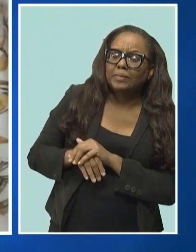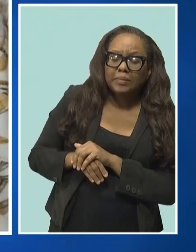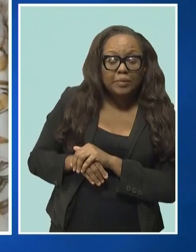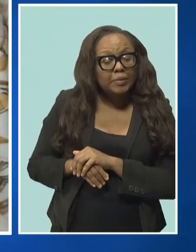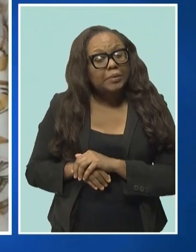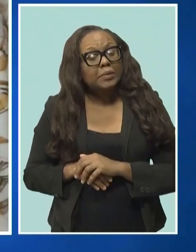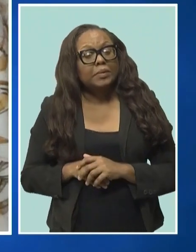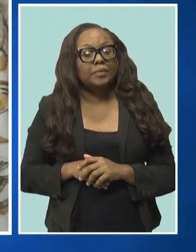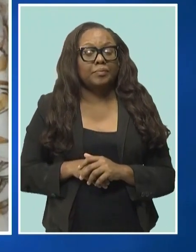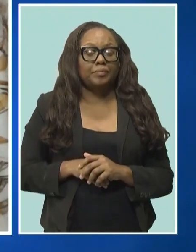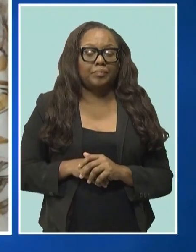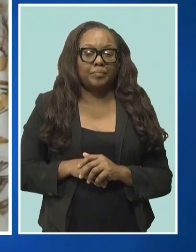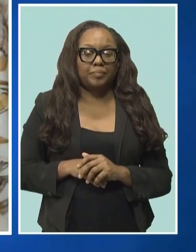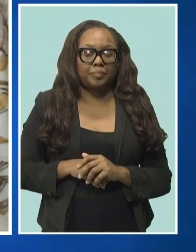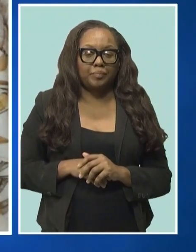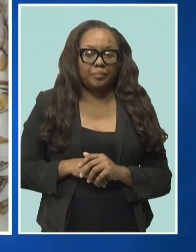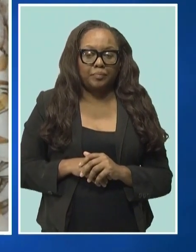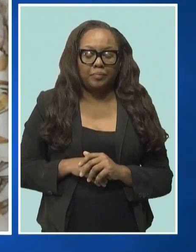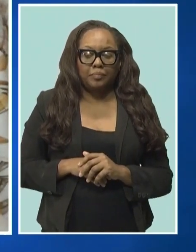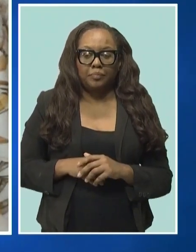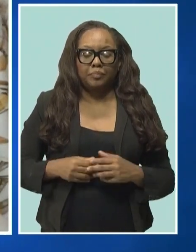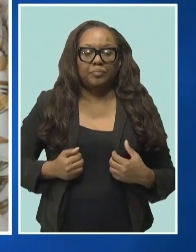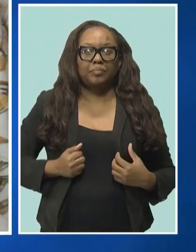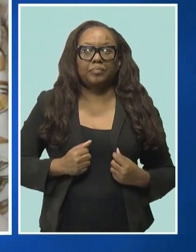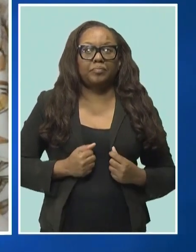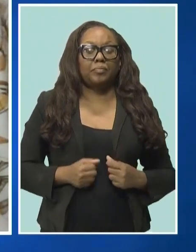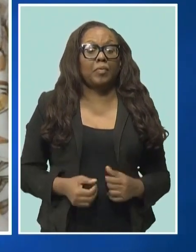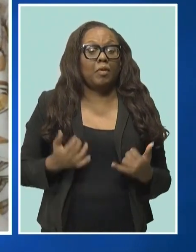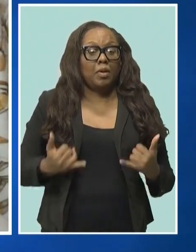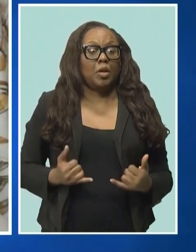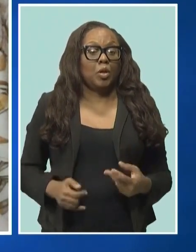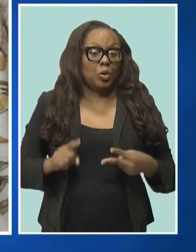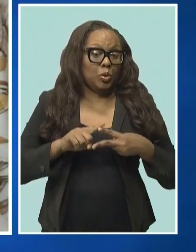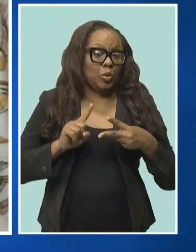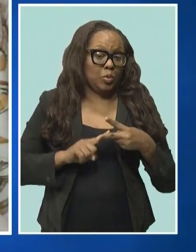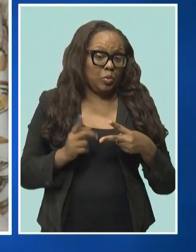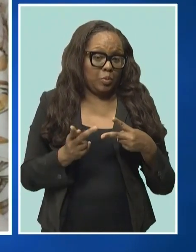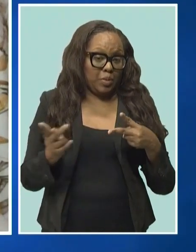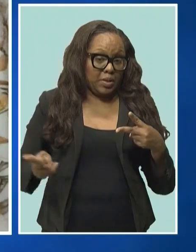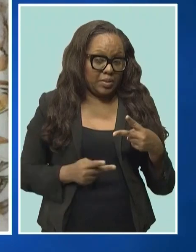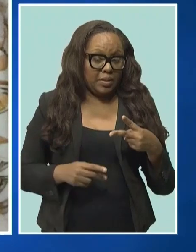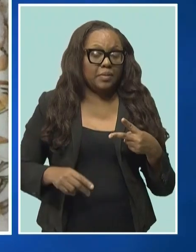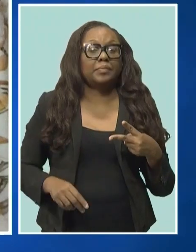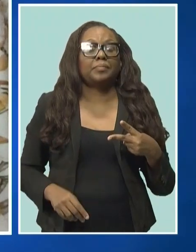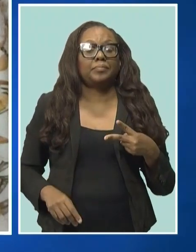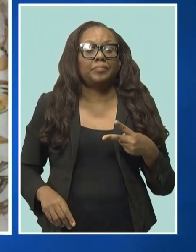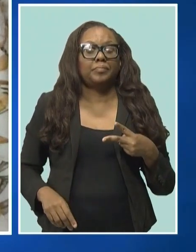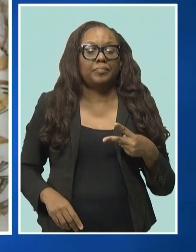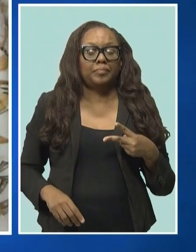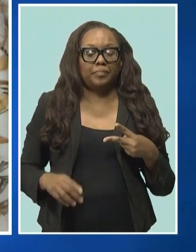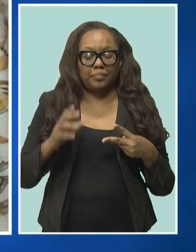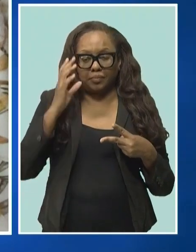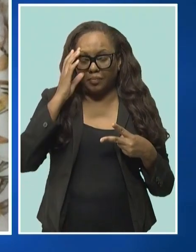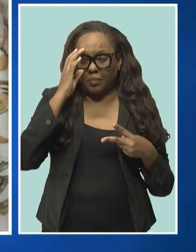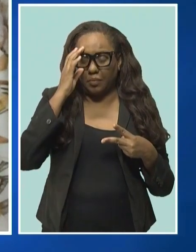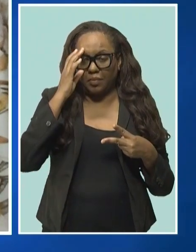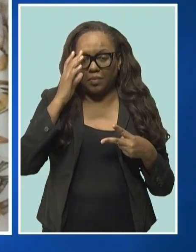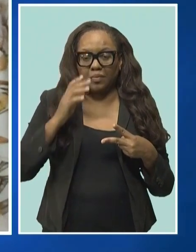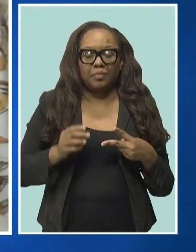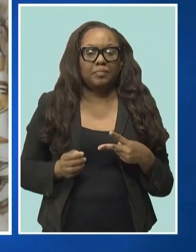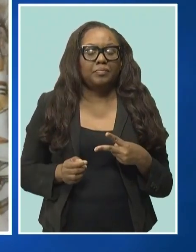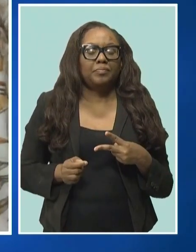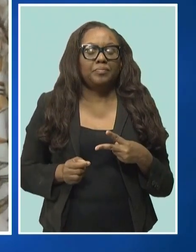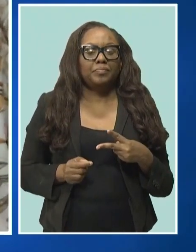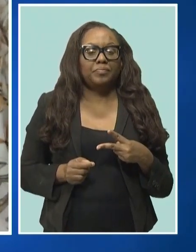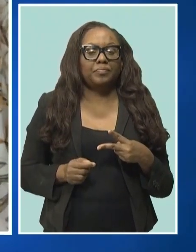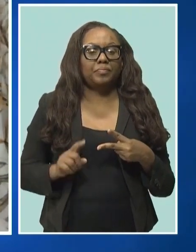At the moment, there are two hotspots in Christchurch. There's one area in the